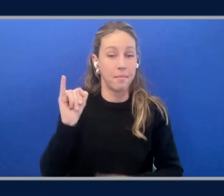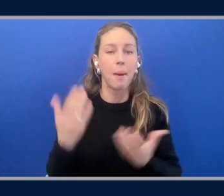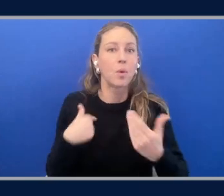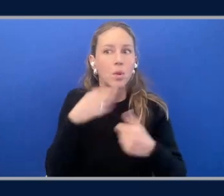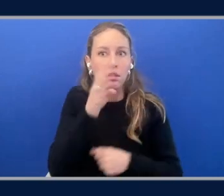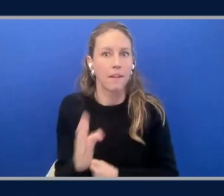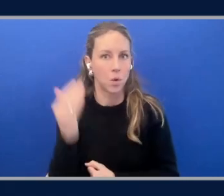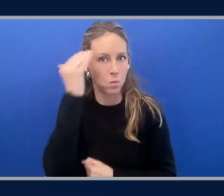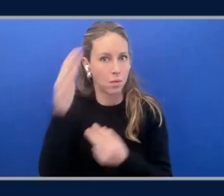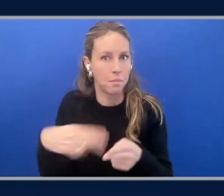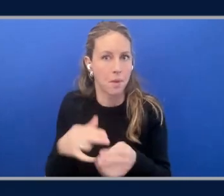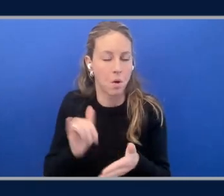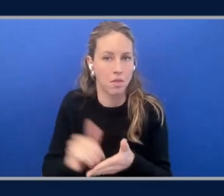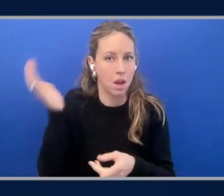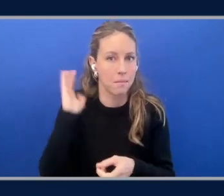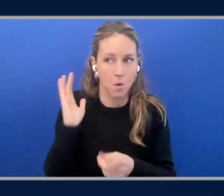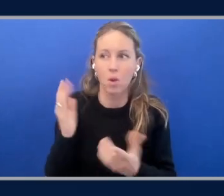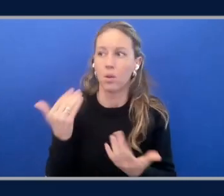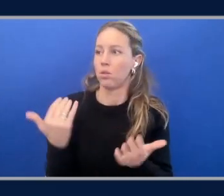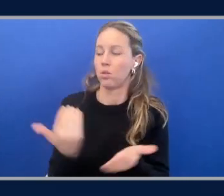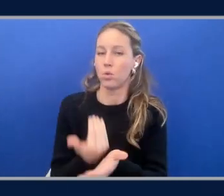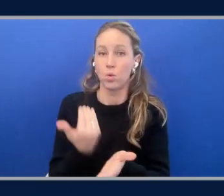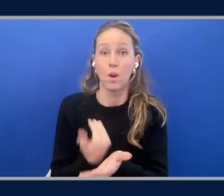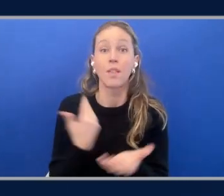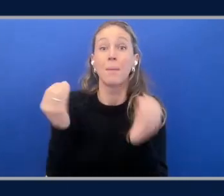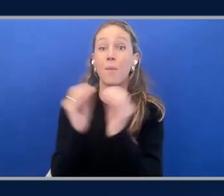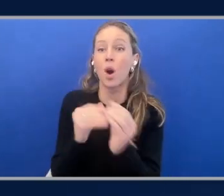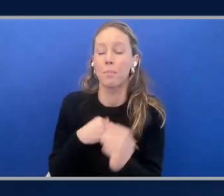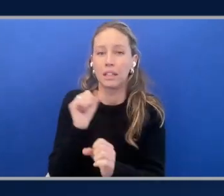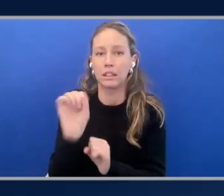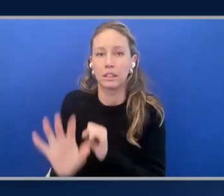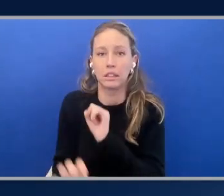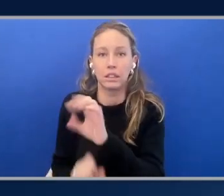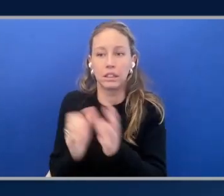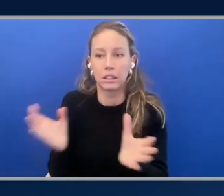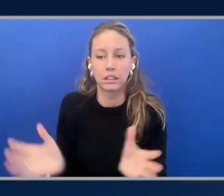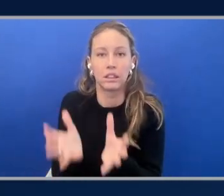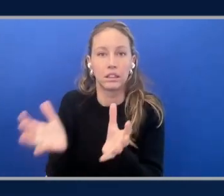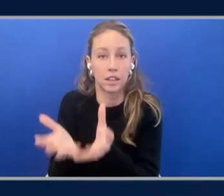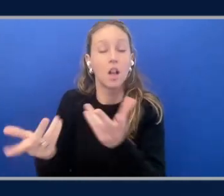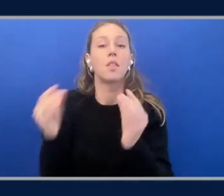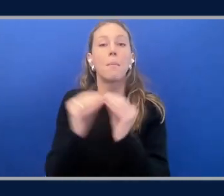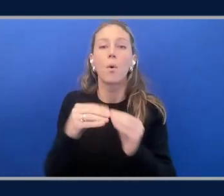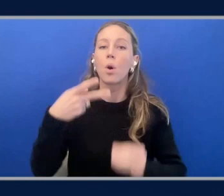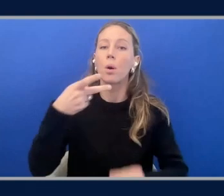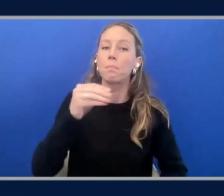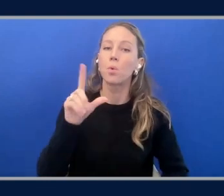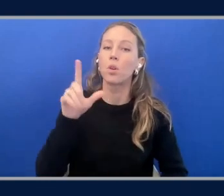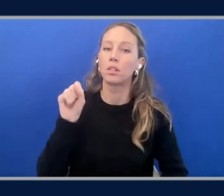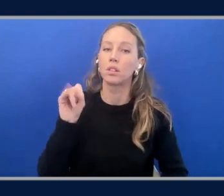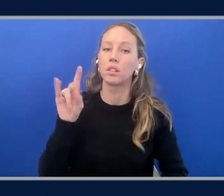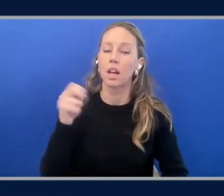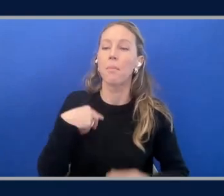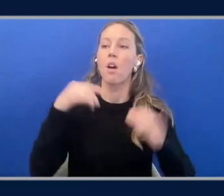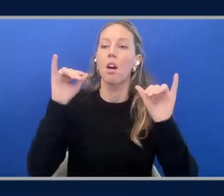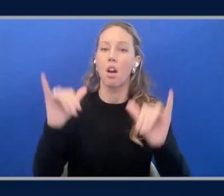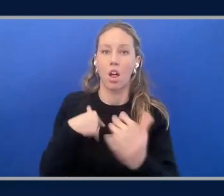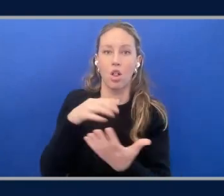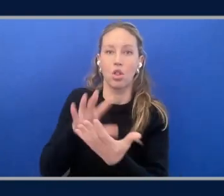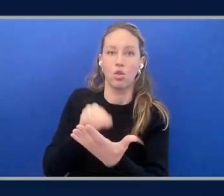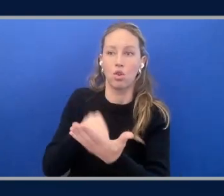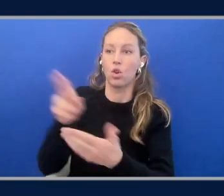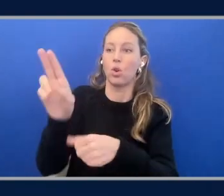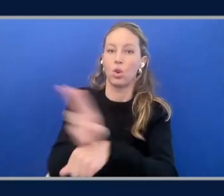knew about, the more you start to suggest that internal API, the more Poolside is going to learn from that interaction as